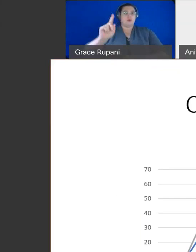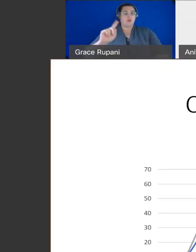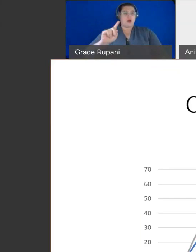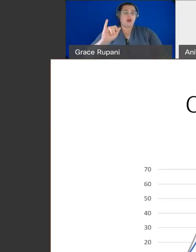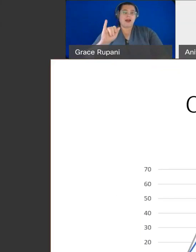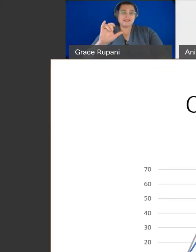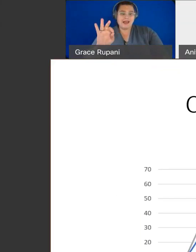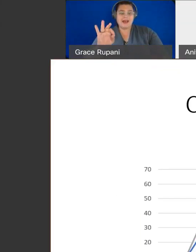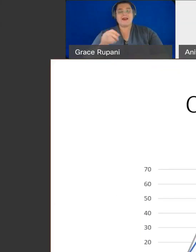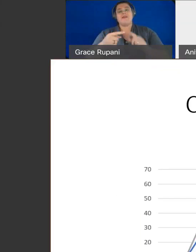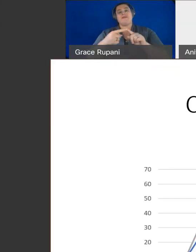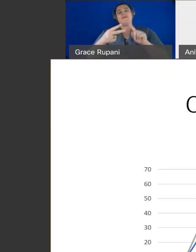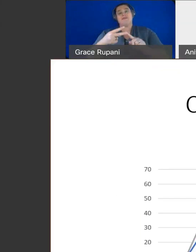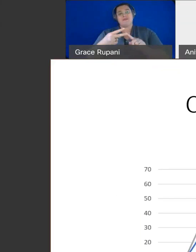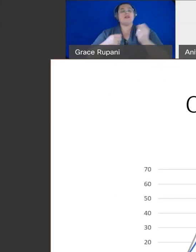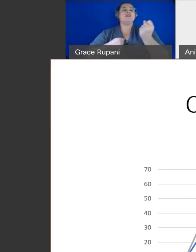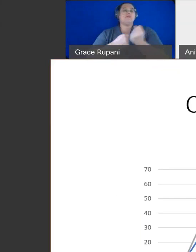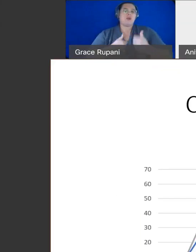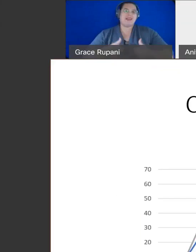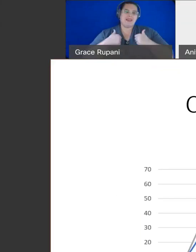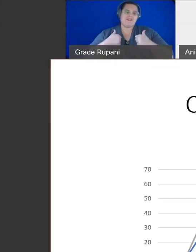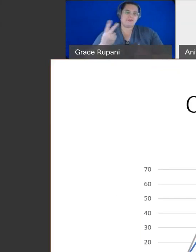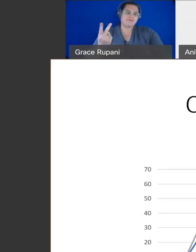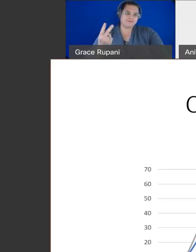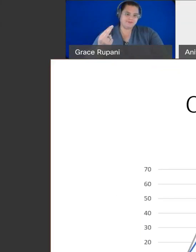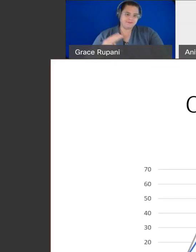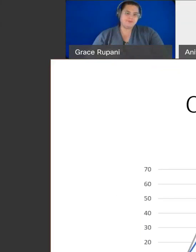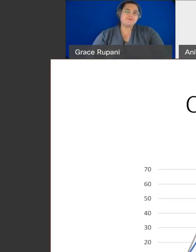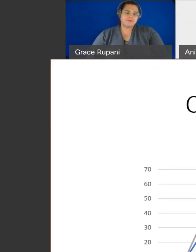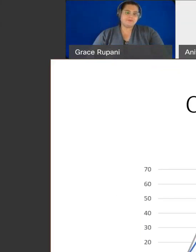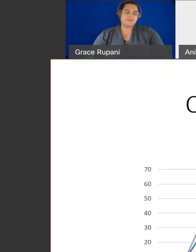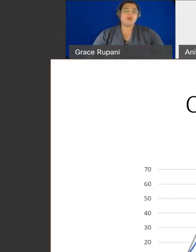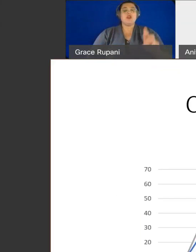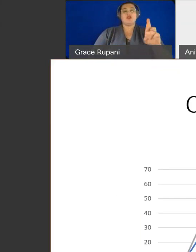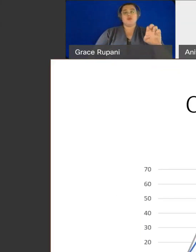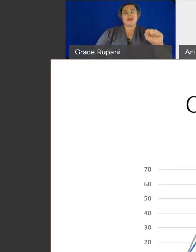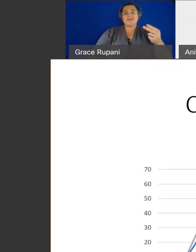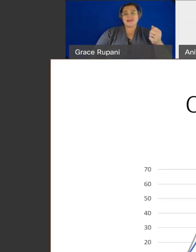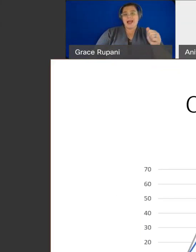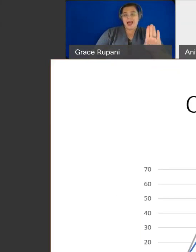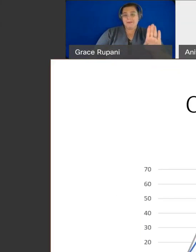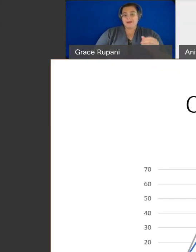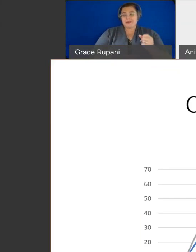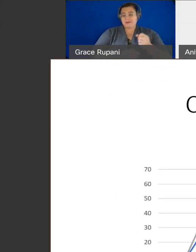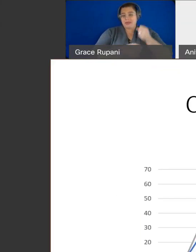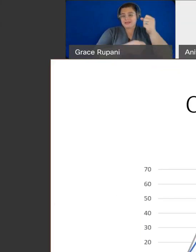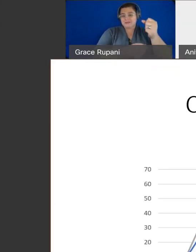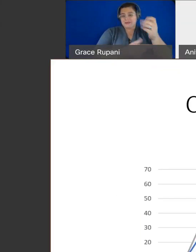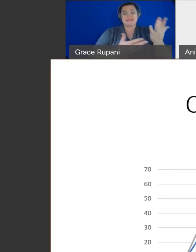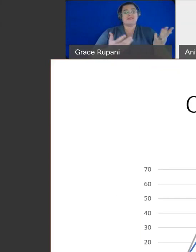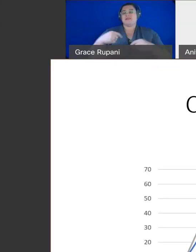And as well as, so in residential habilitation placements, we had not had a case